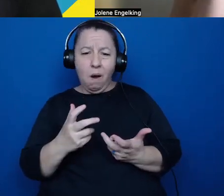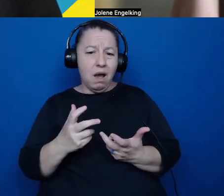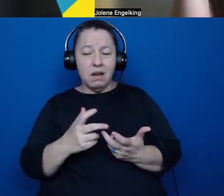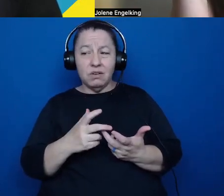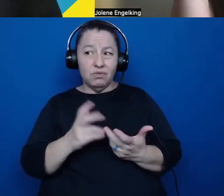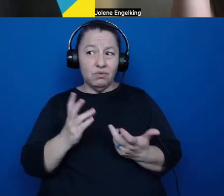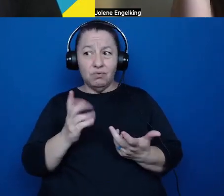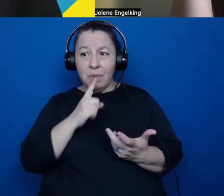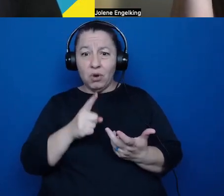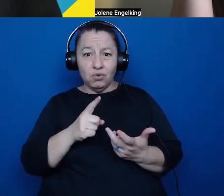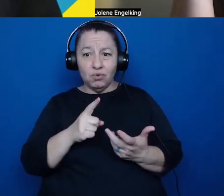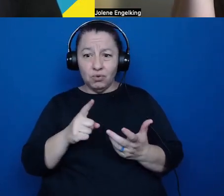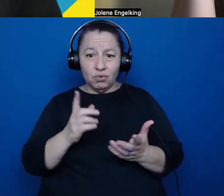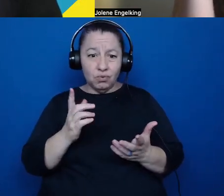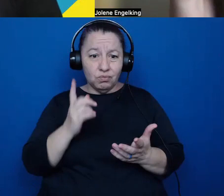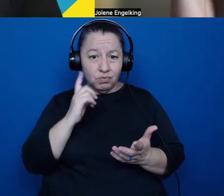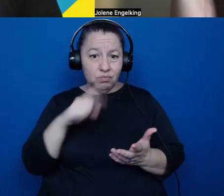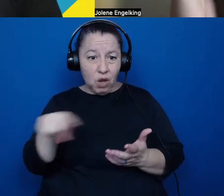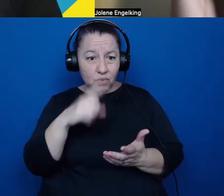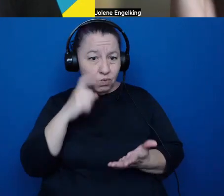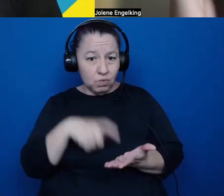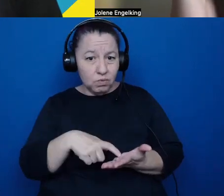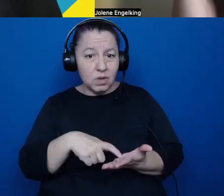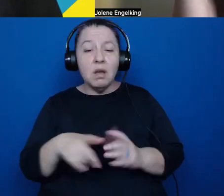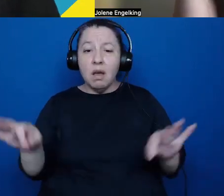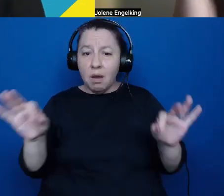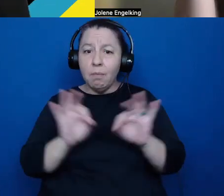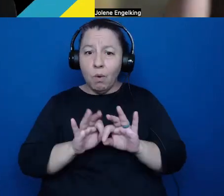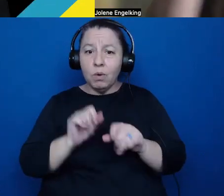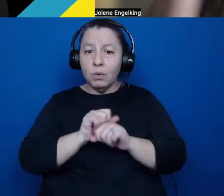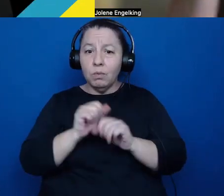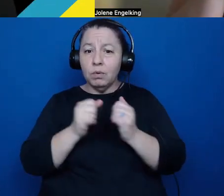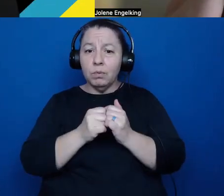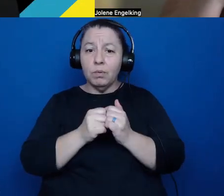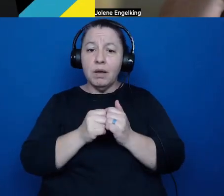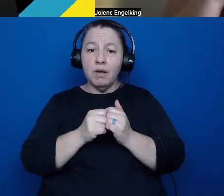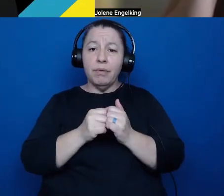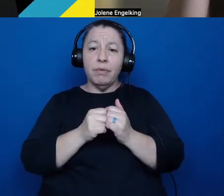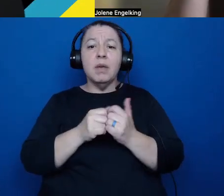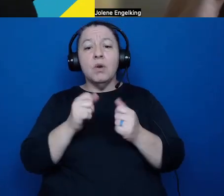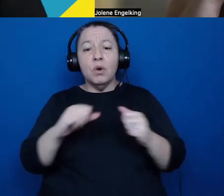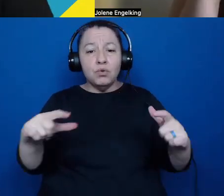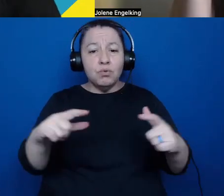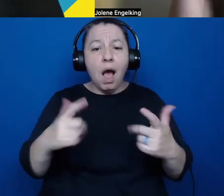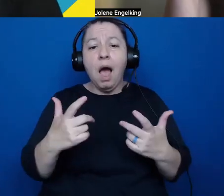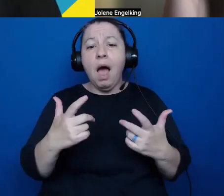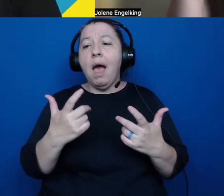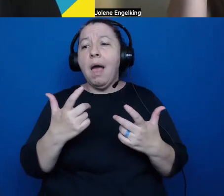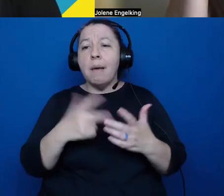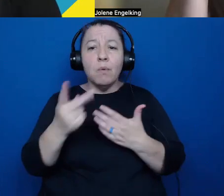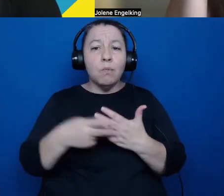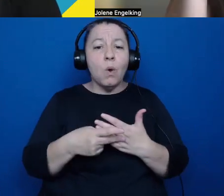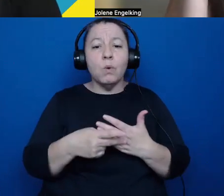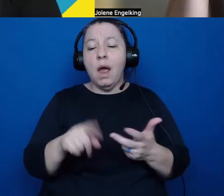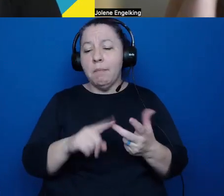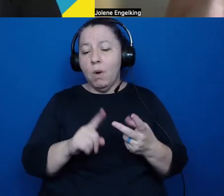is that it is so important to work with, if be it a tribal community or be a tribal program,